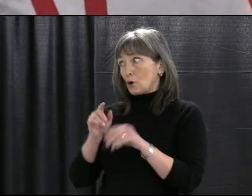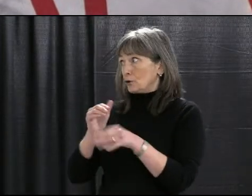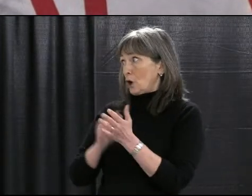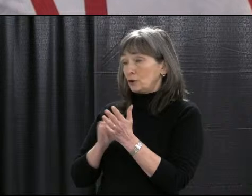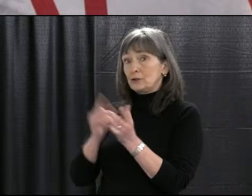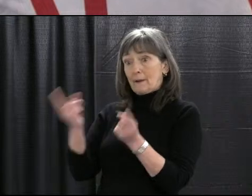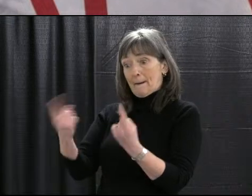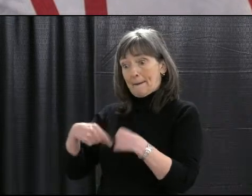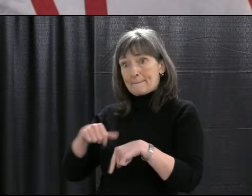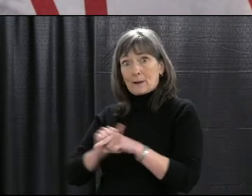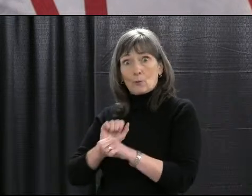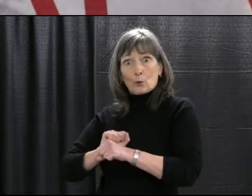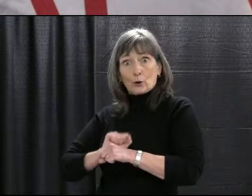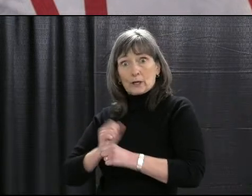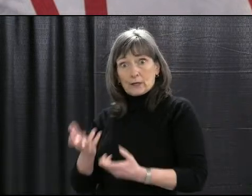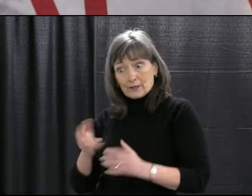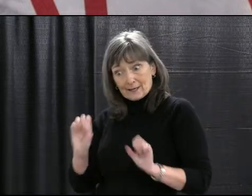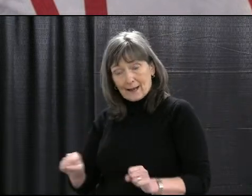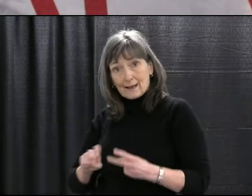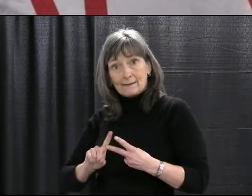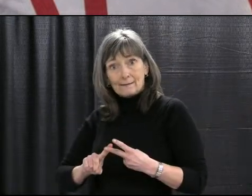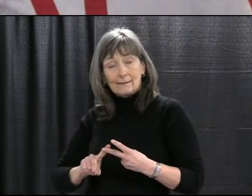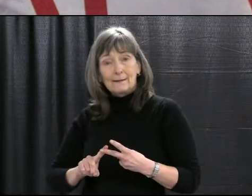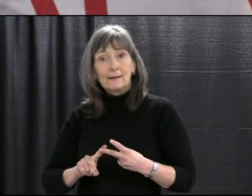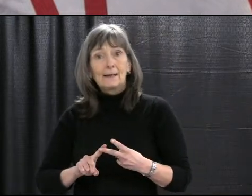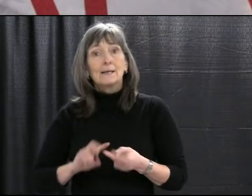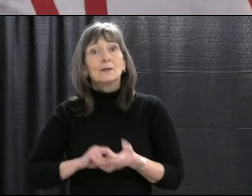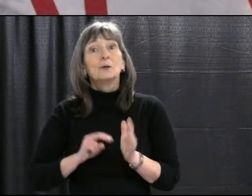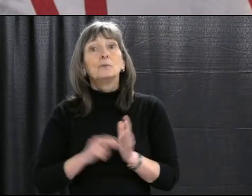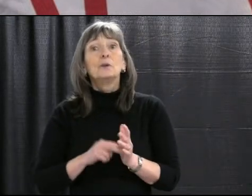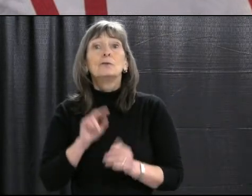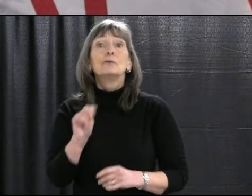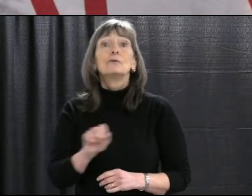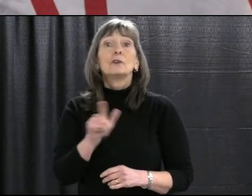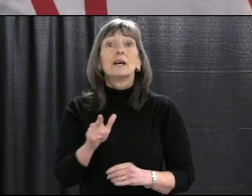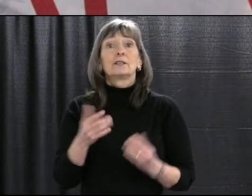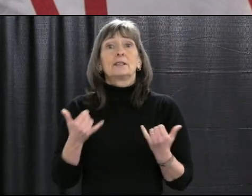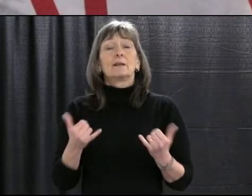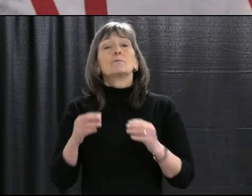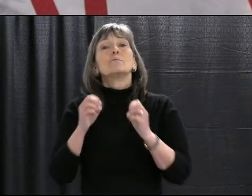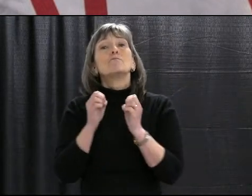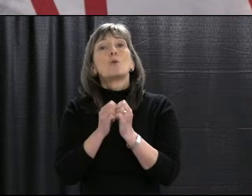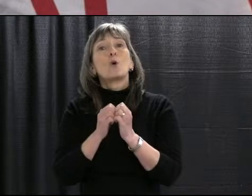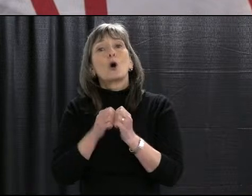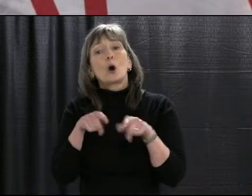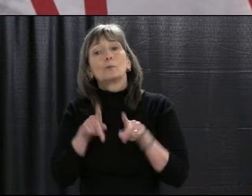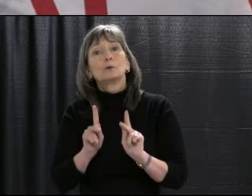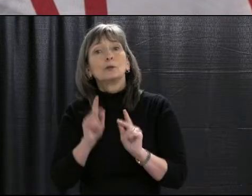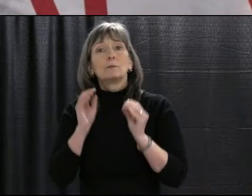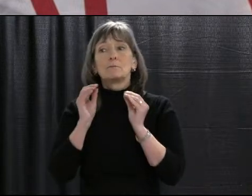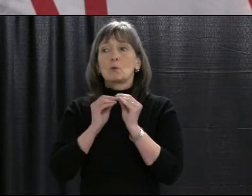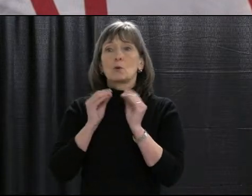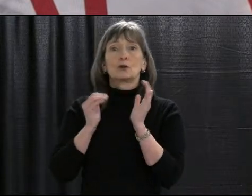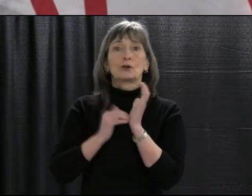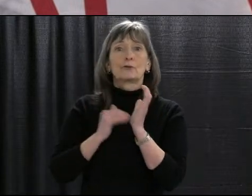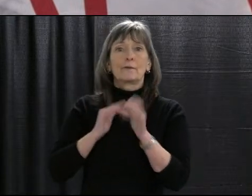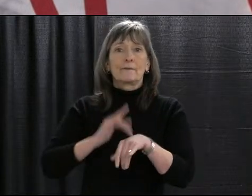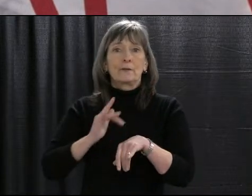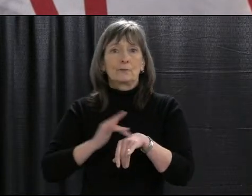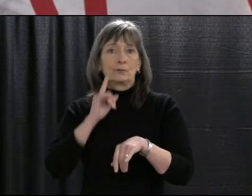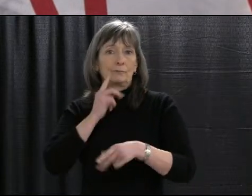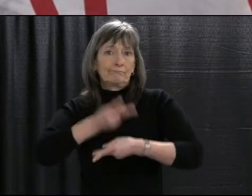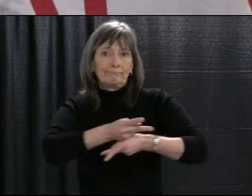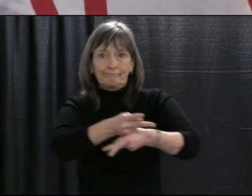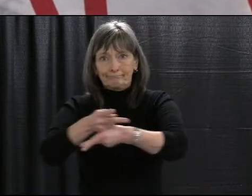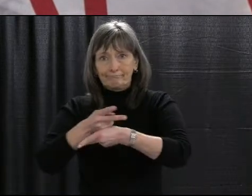help increase access for Newfoundlanders and Labradorians to care. These are steps